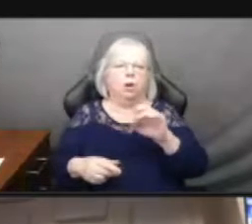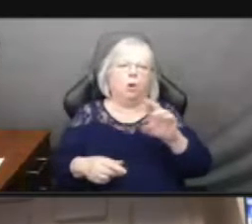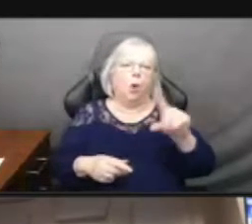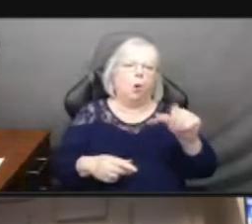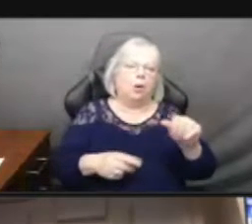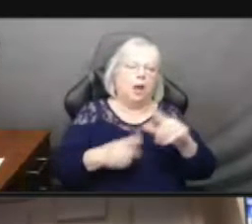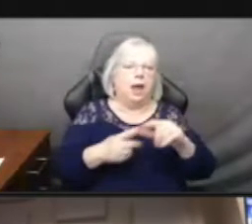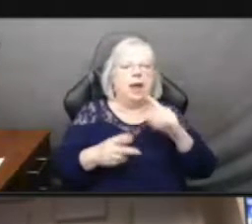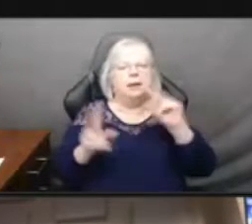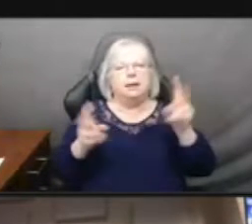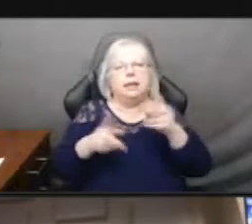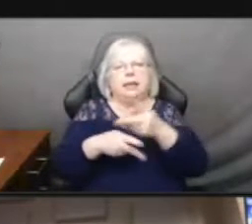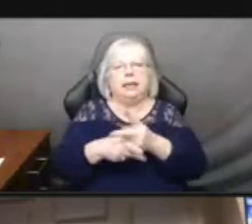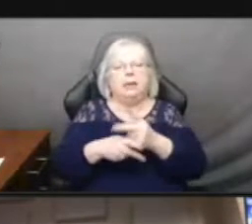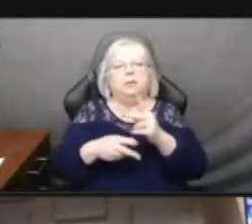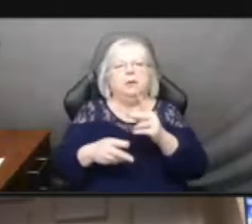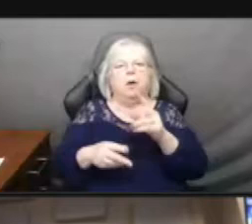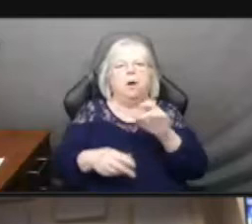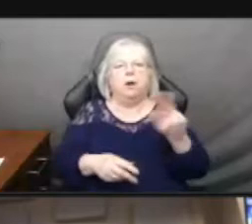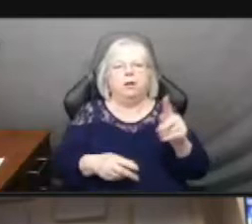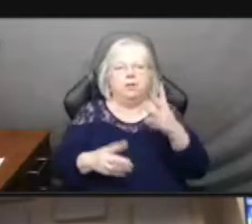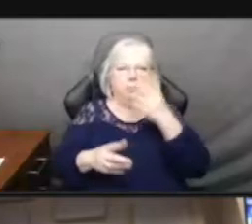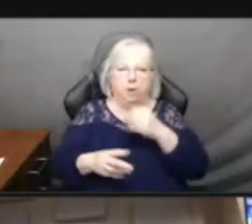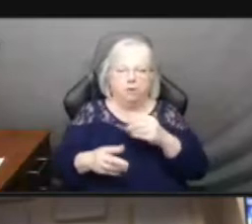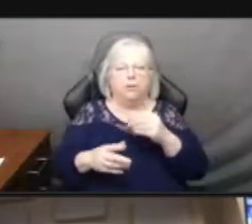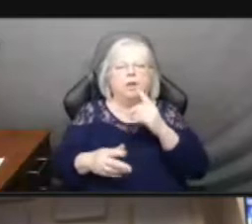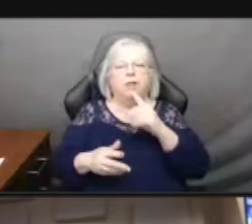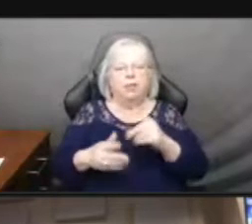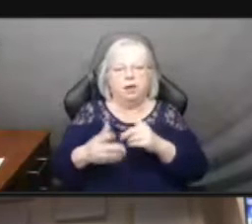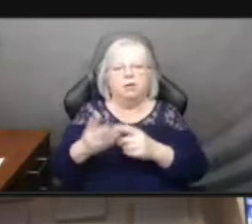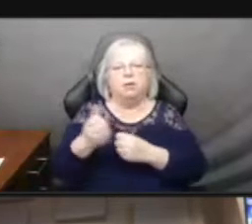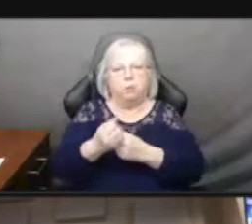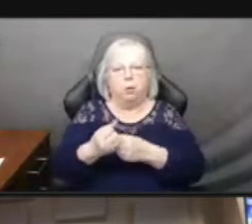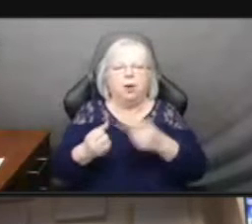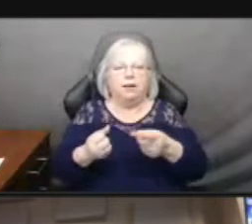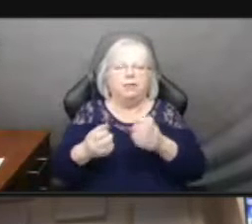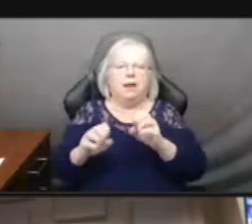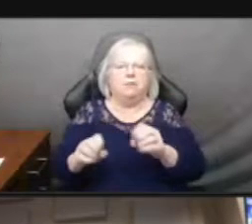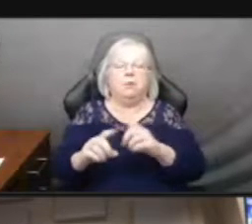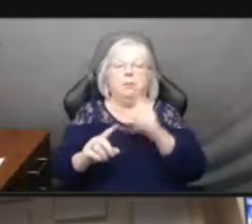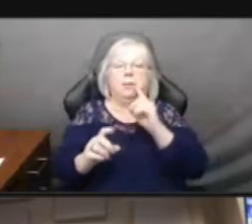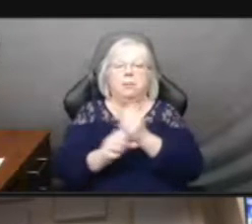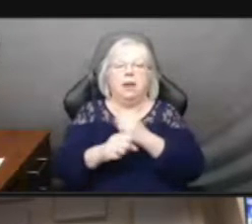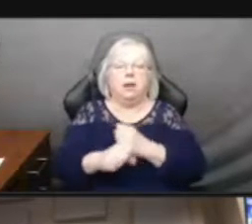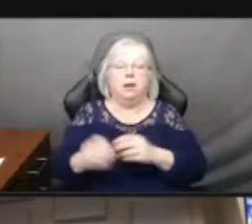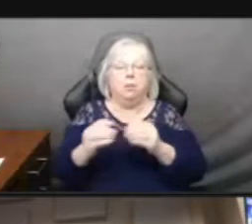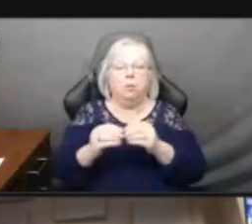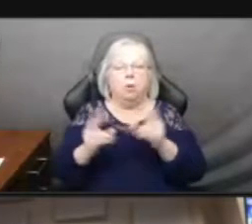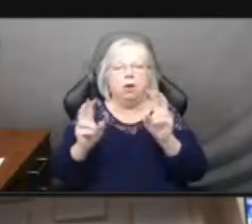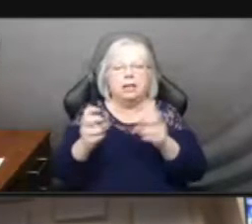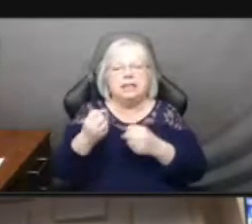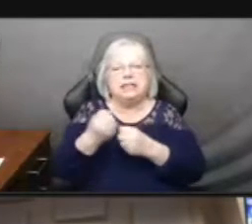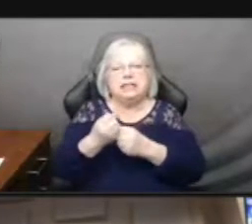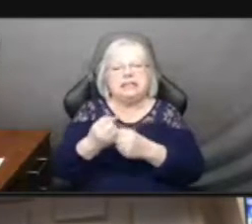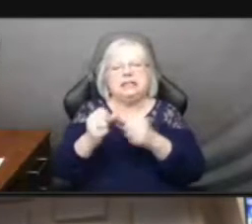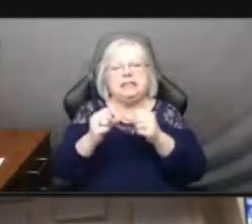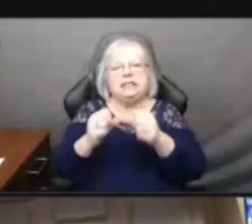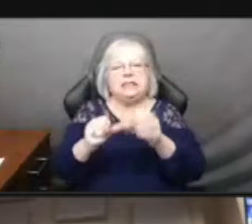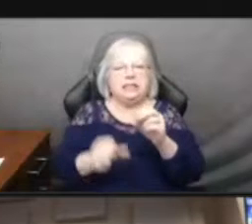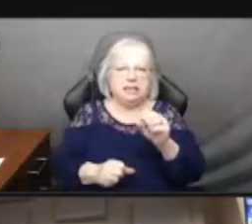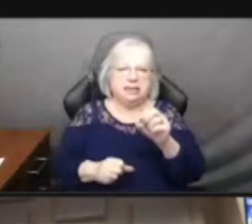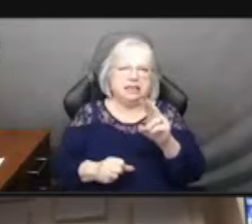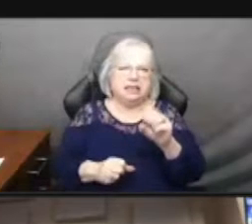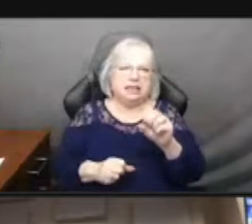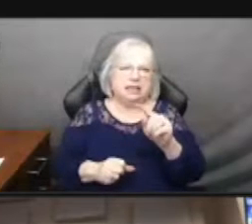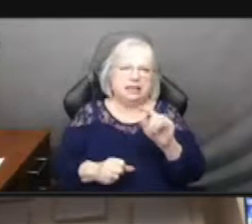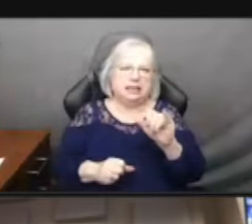the ones that are underwriting this effort, but we're going to make this a much more sustainable event. So the goal of